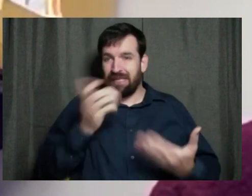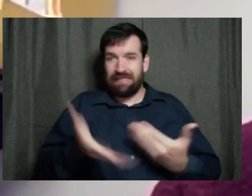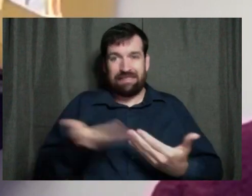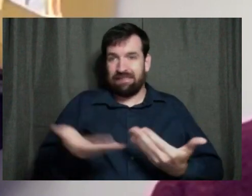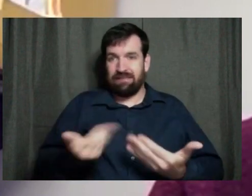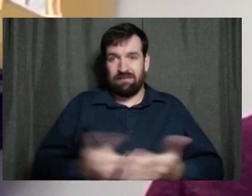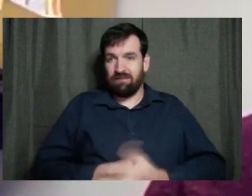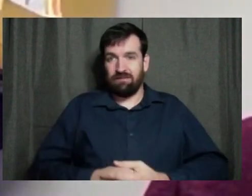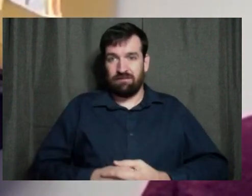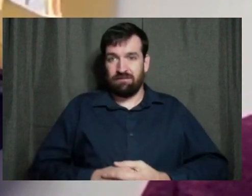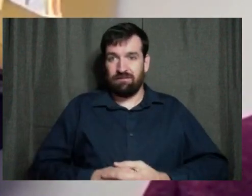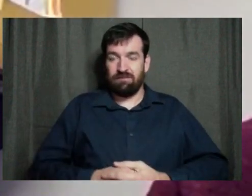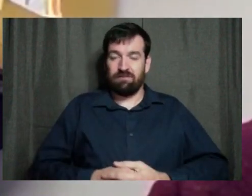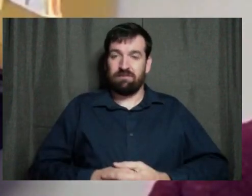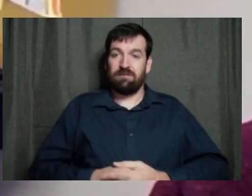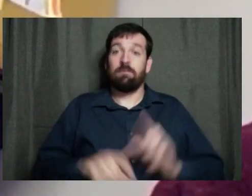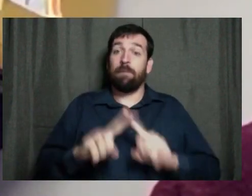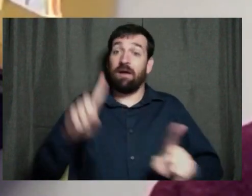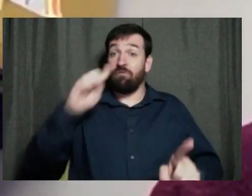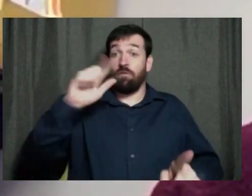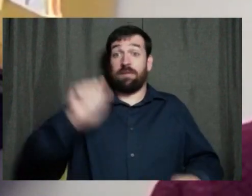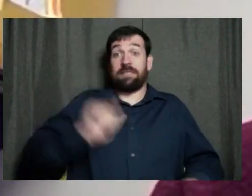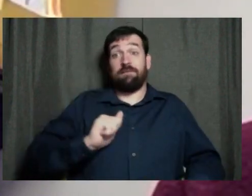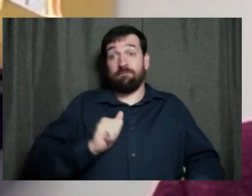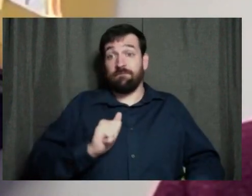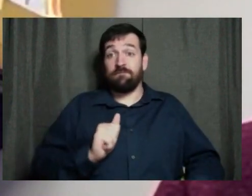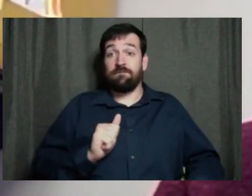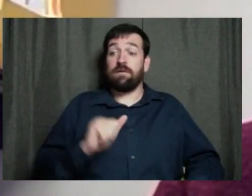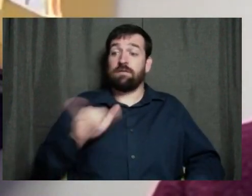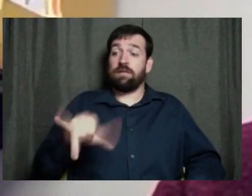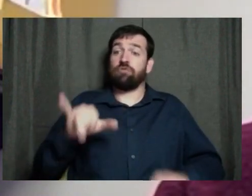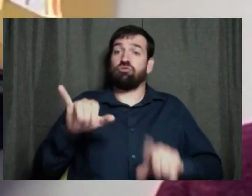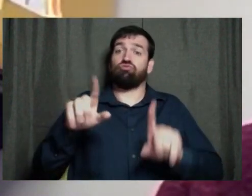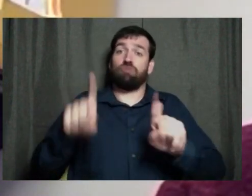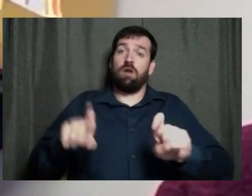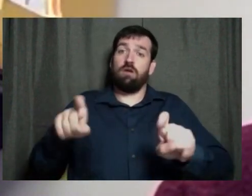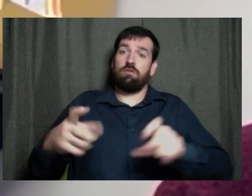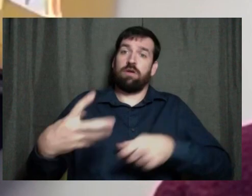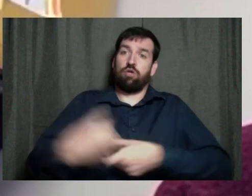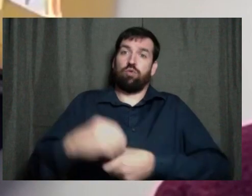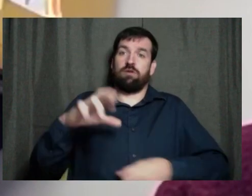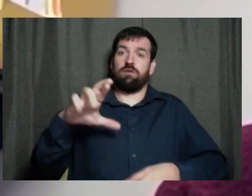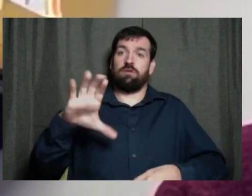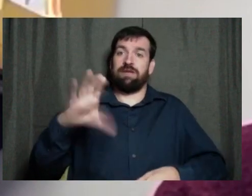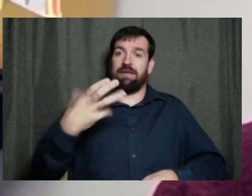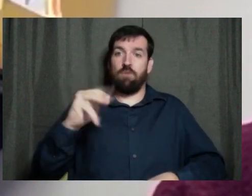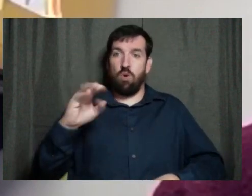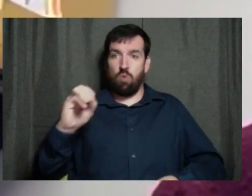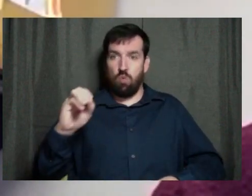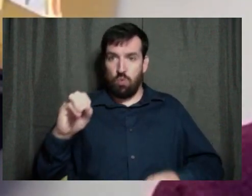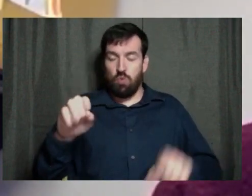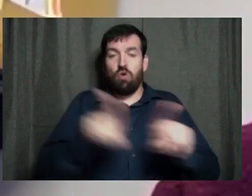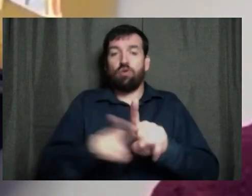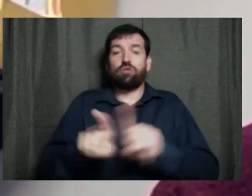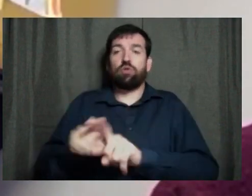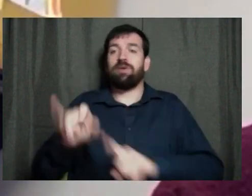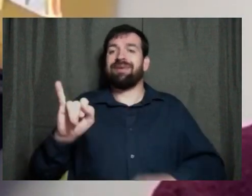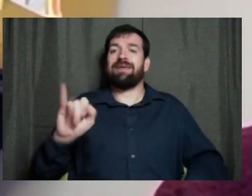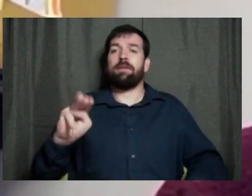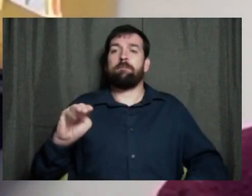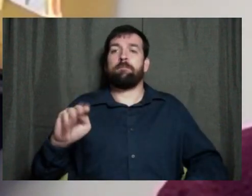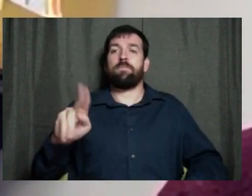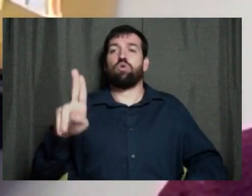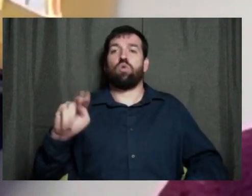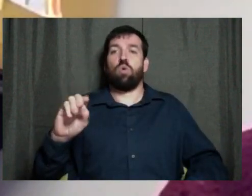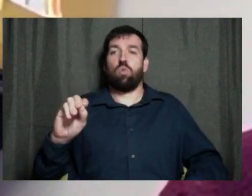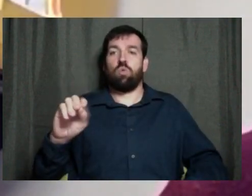to make. But for myself, the trial included chemotherapy as well as immunotherapy. And it was a